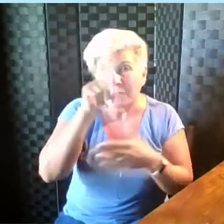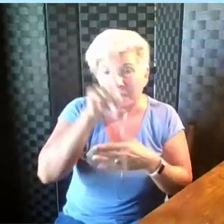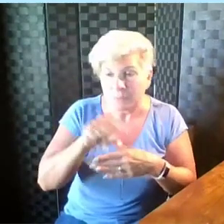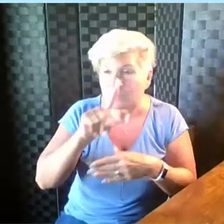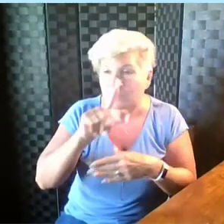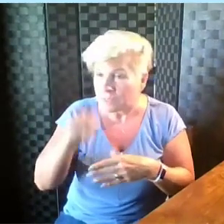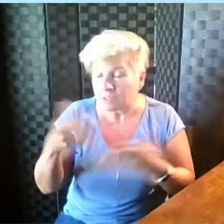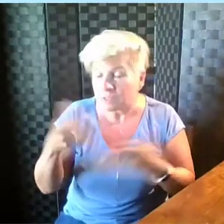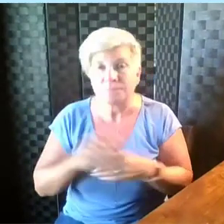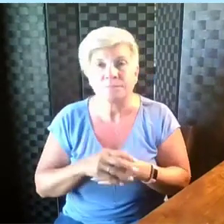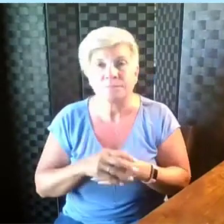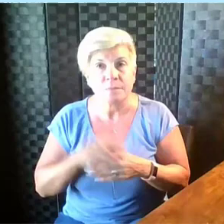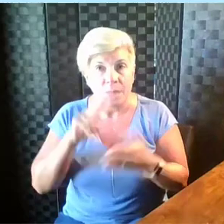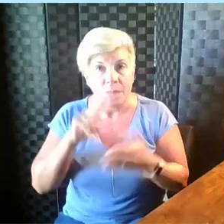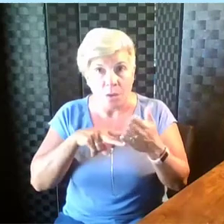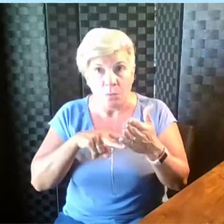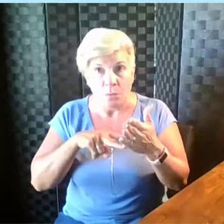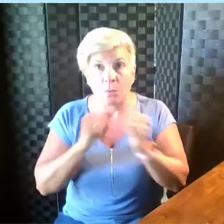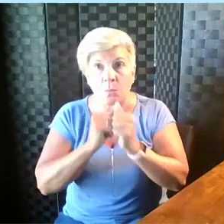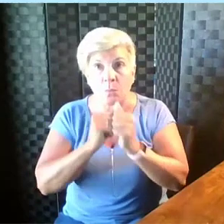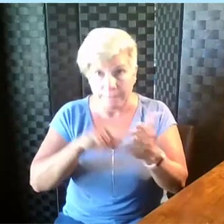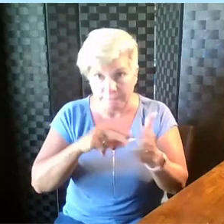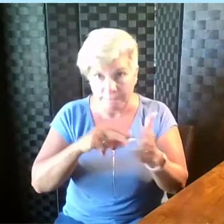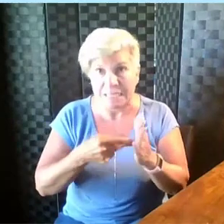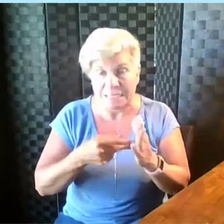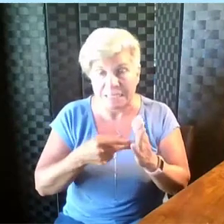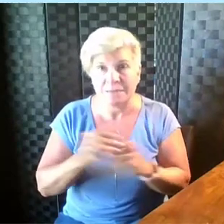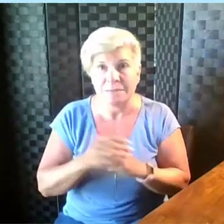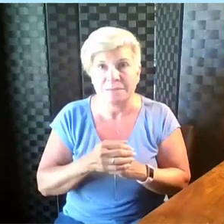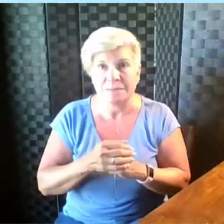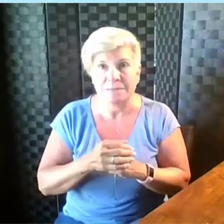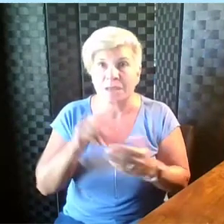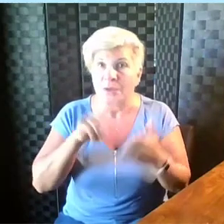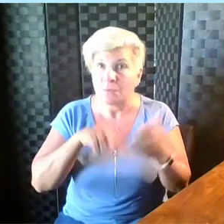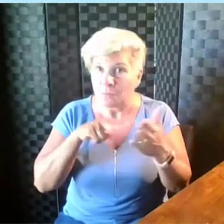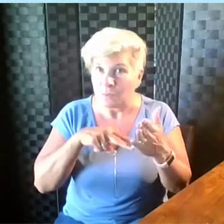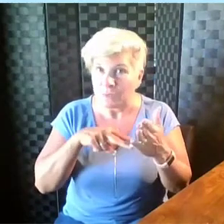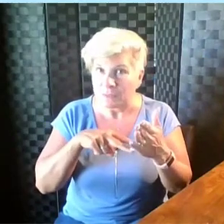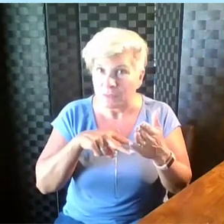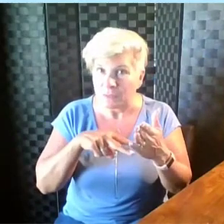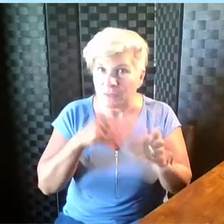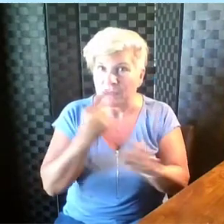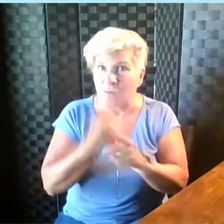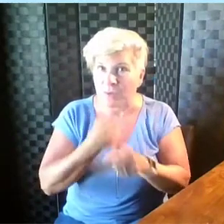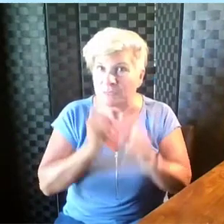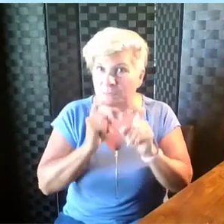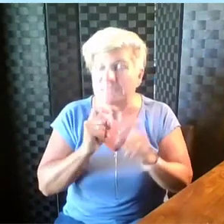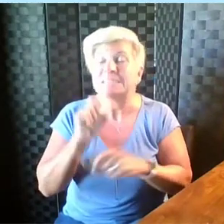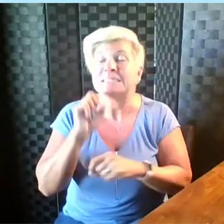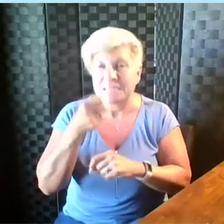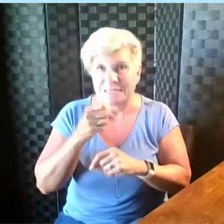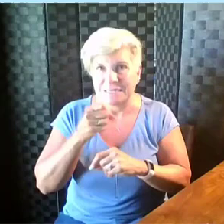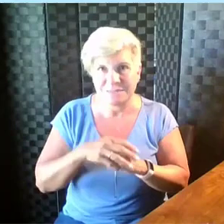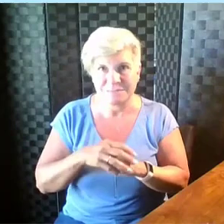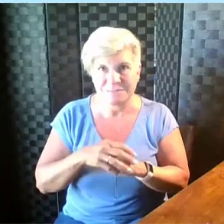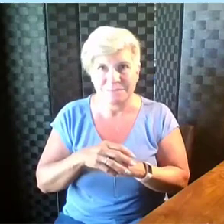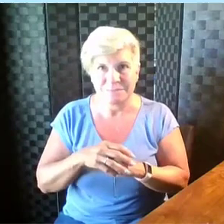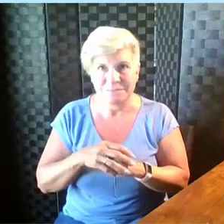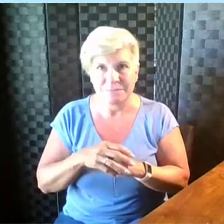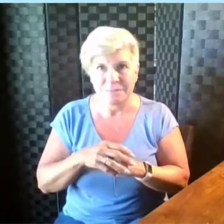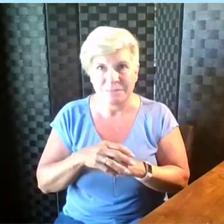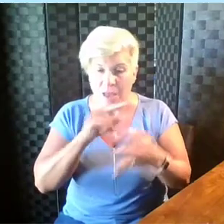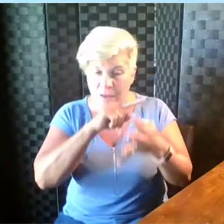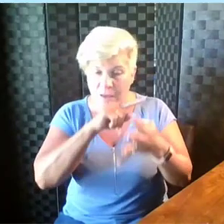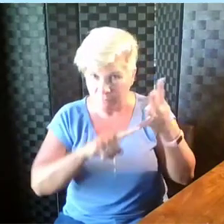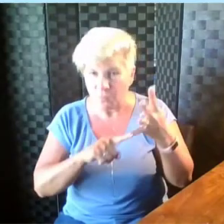meaning? Yes. And did I read at just the right speed? Yes. So I did all 4 of the rules of fluency.